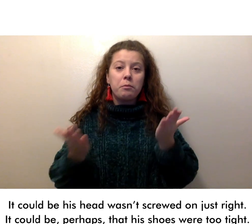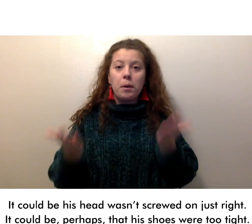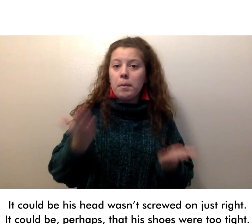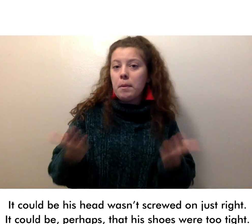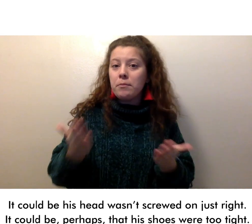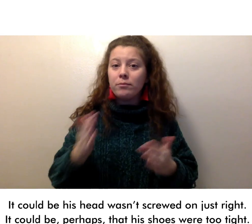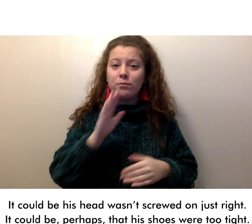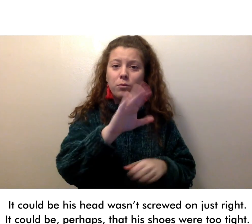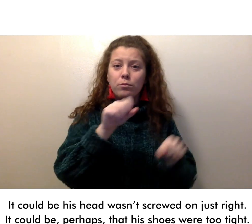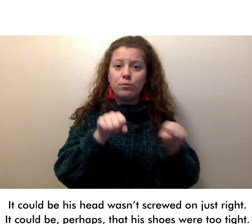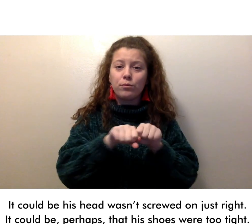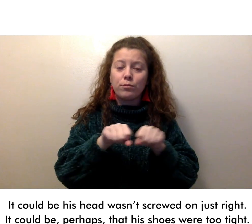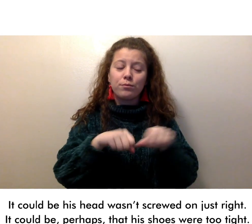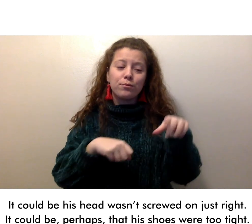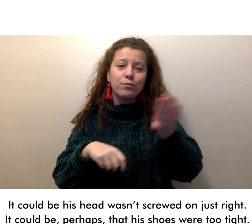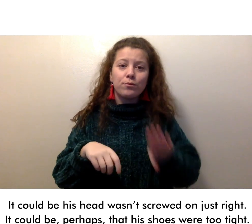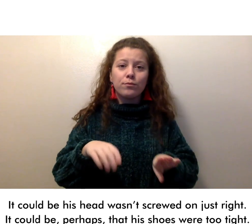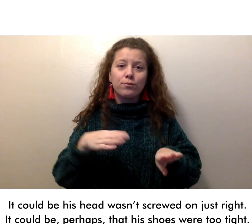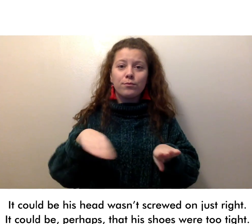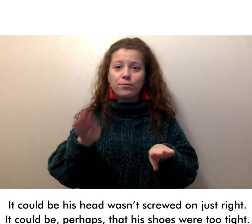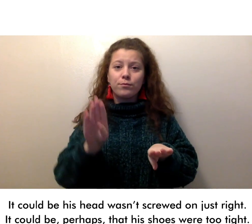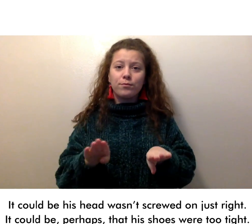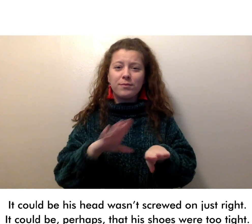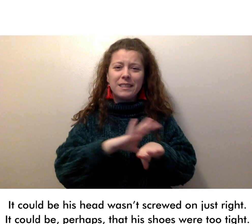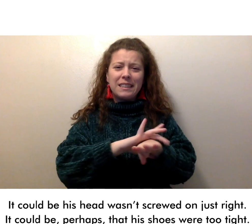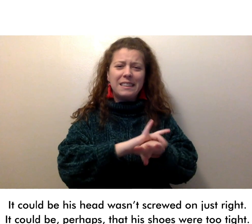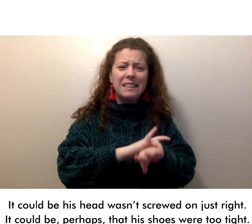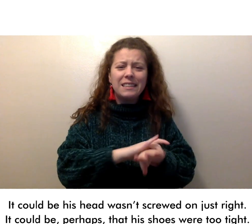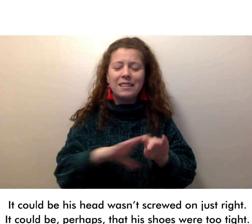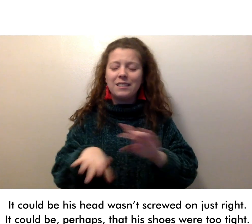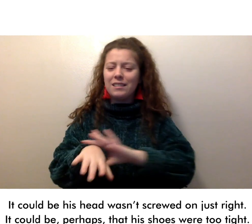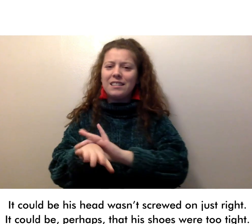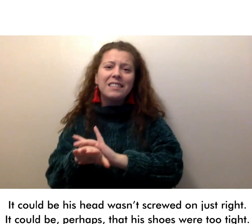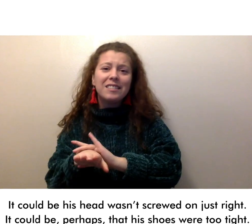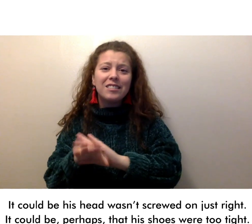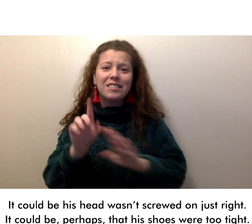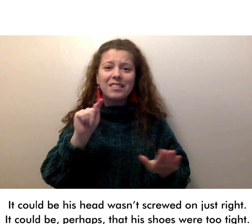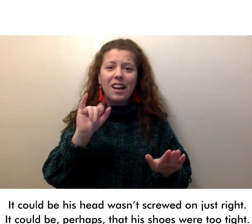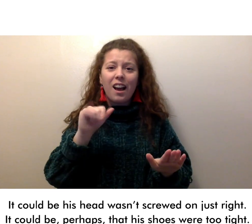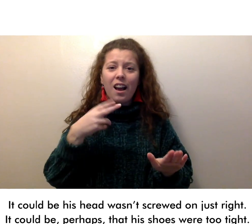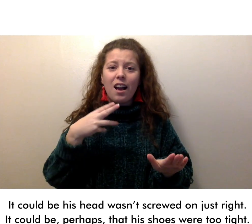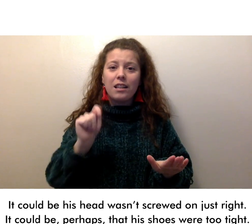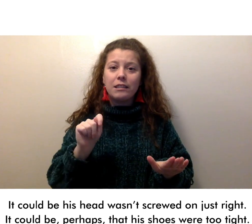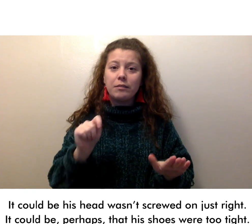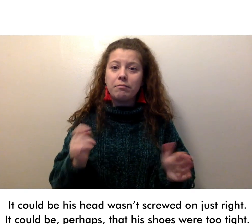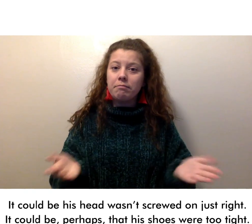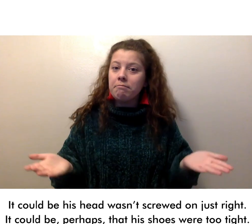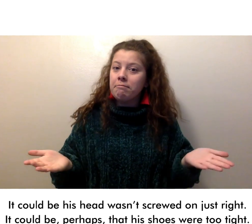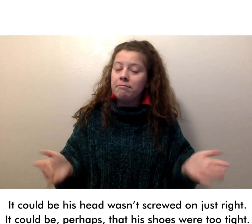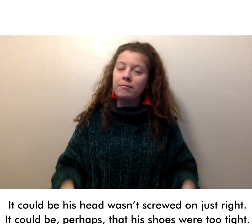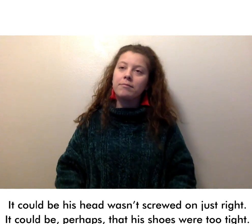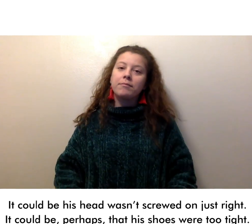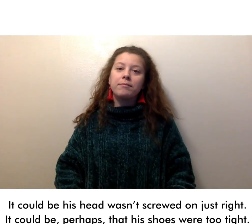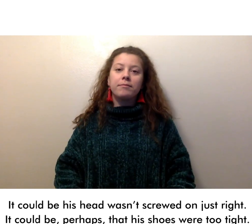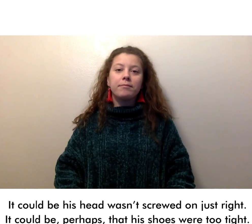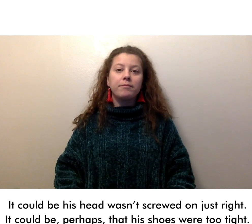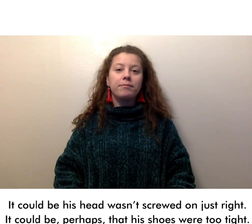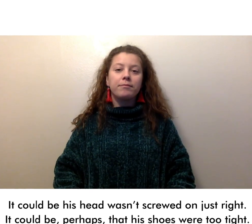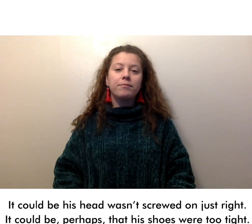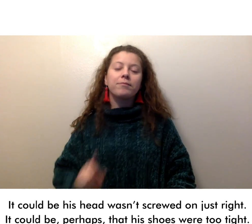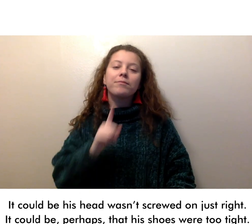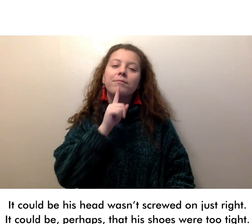It could be that his head wasn't screwed on just right. It could be, perhaps, that his shoes were too